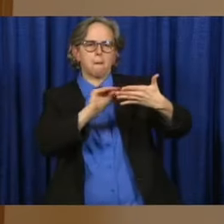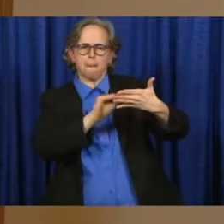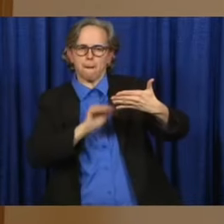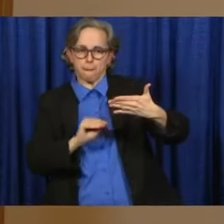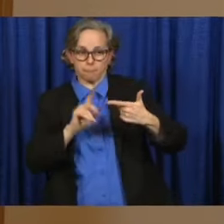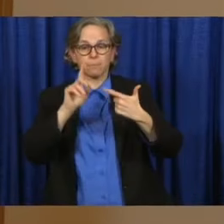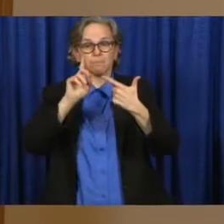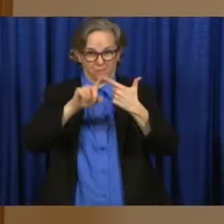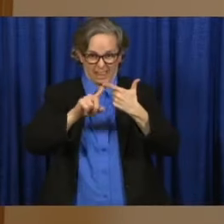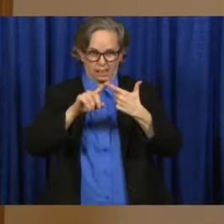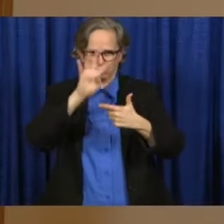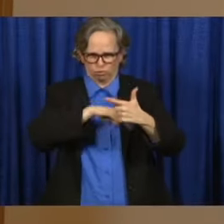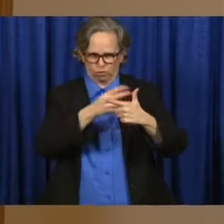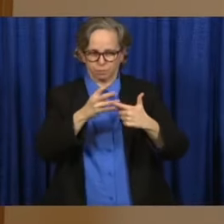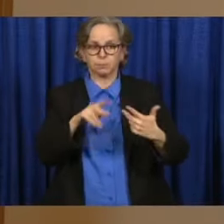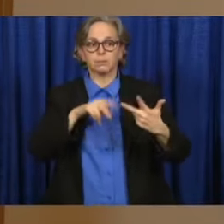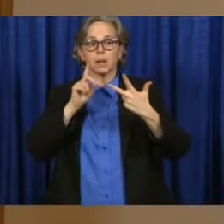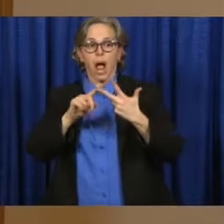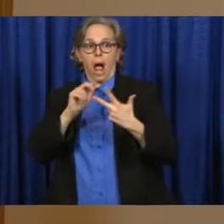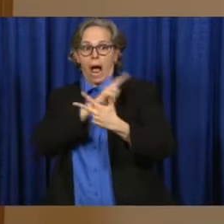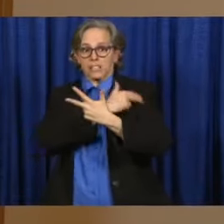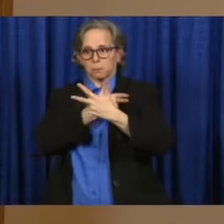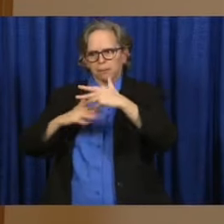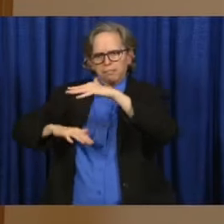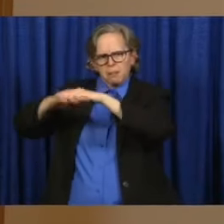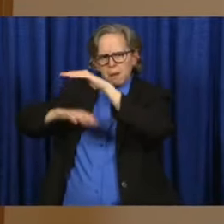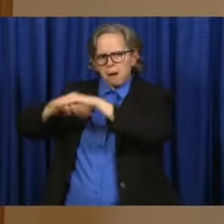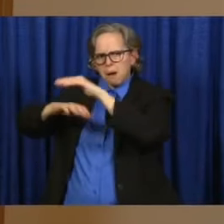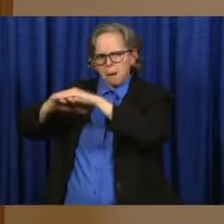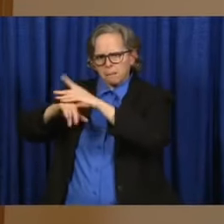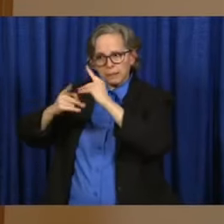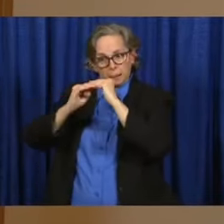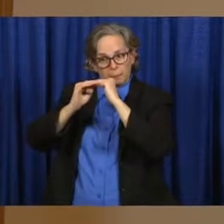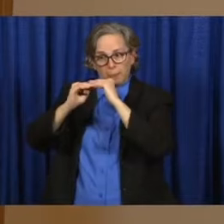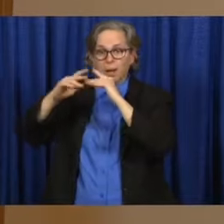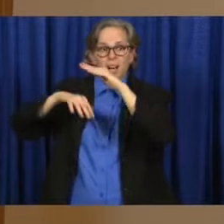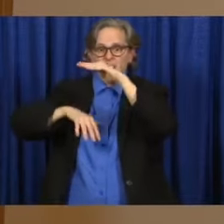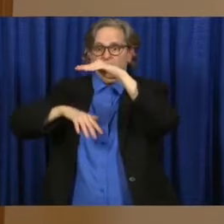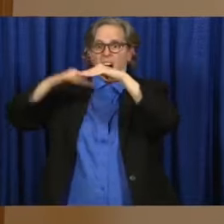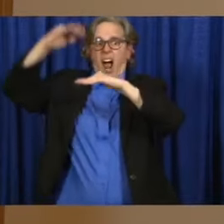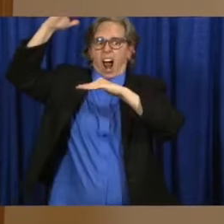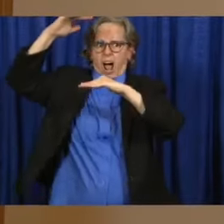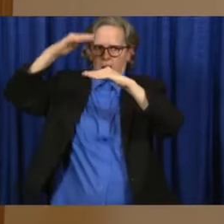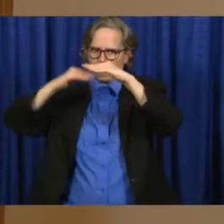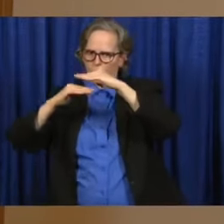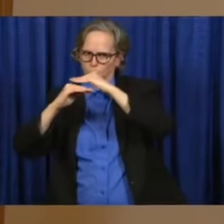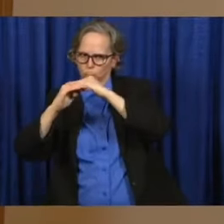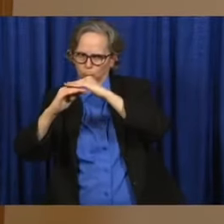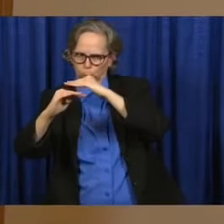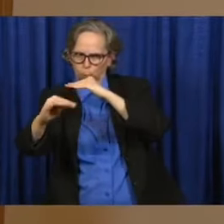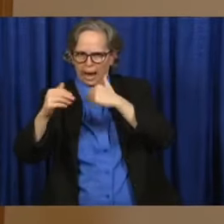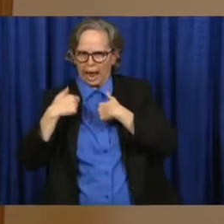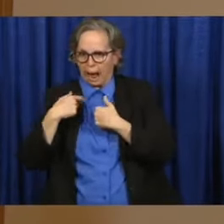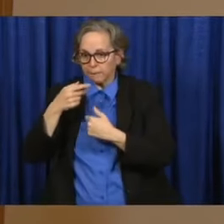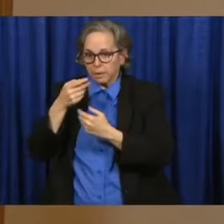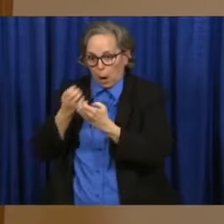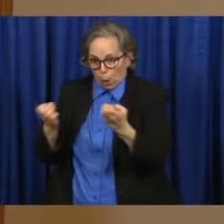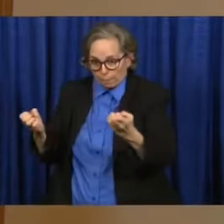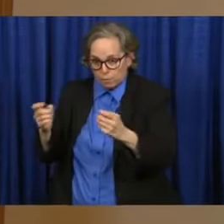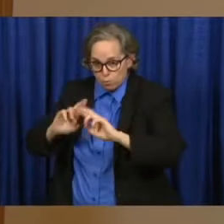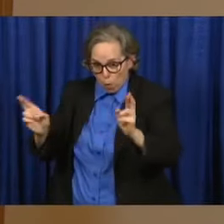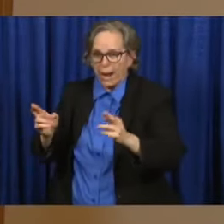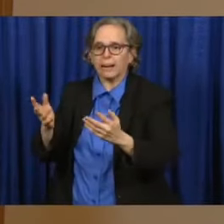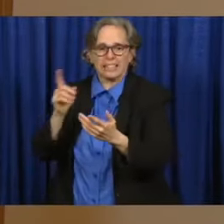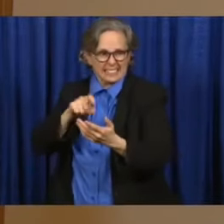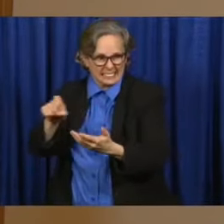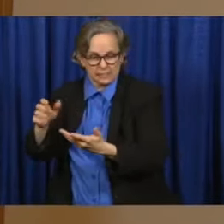they're stabilized and have all the equipment they need, because people will continue to get sick with this, even though when many of us